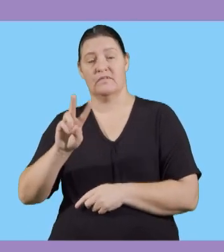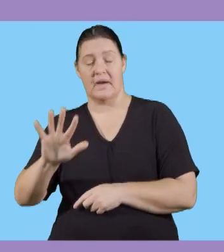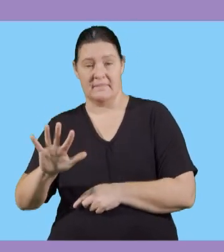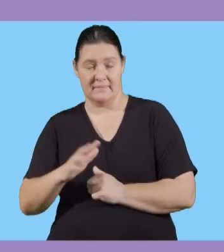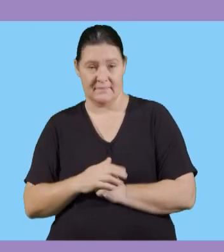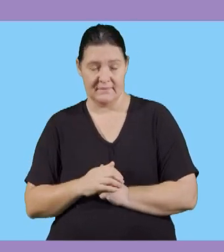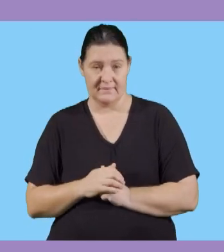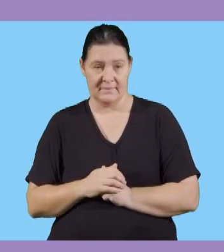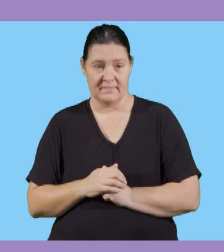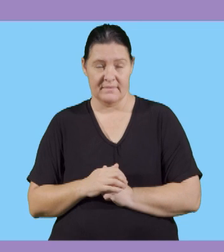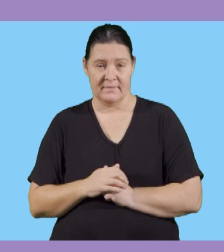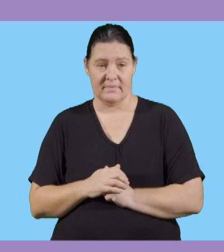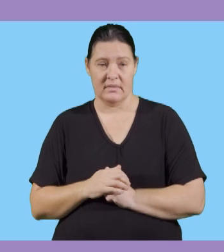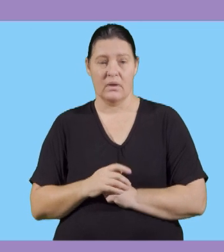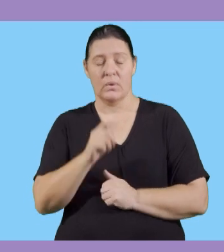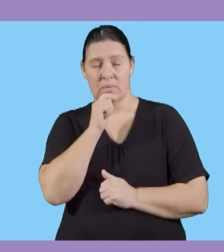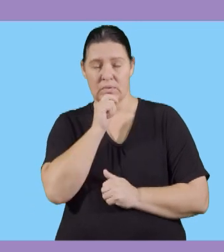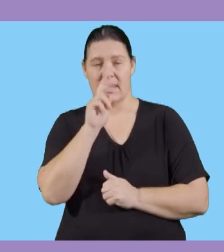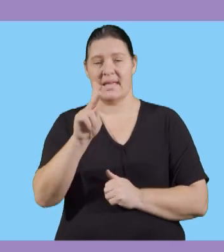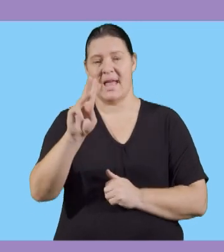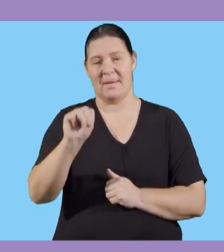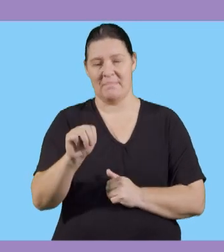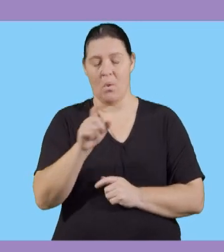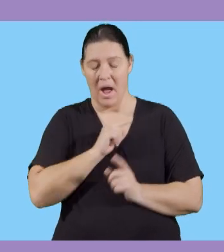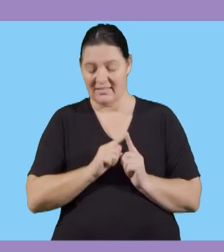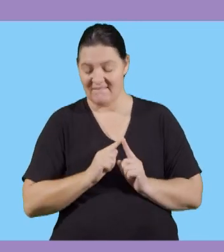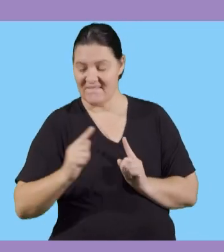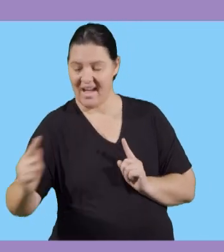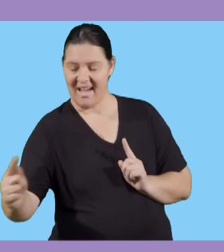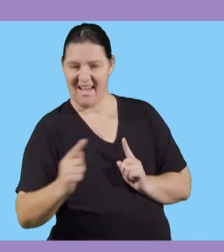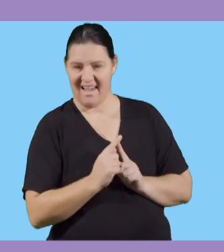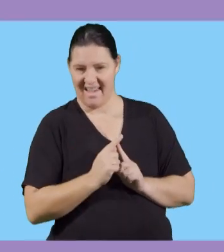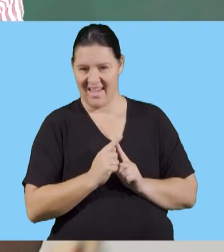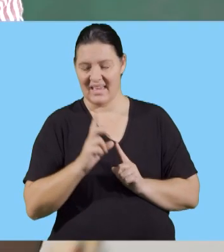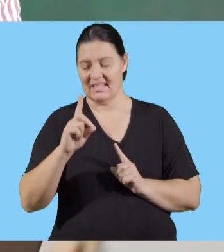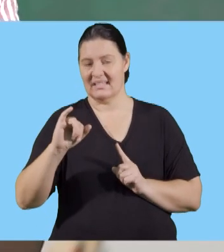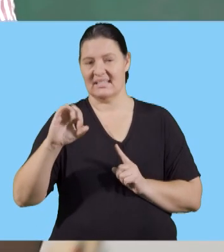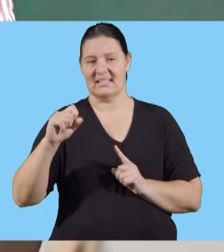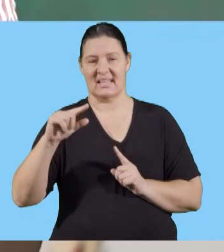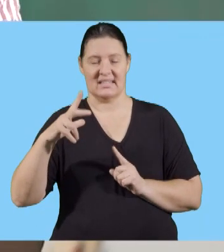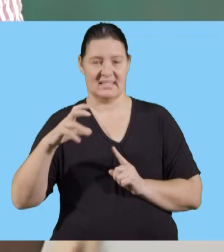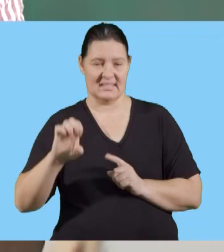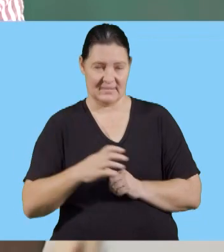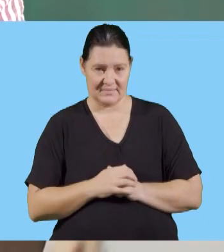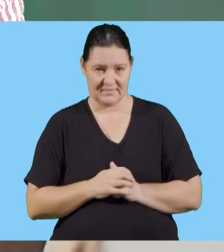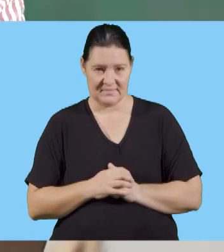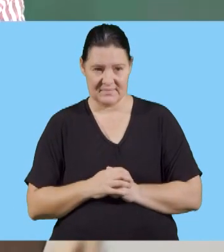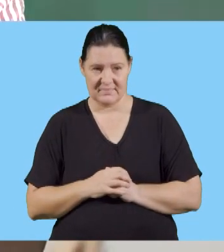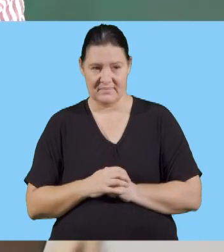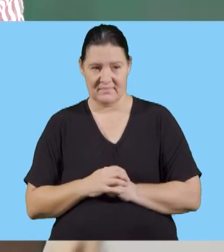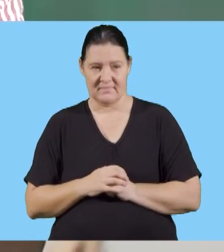225. And we are going to use kilometers because we are working with distance.